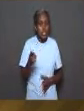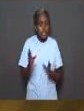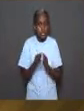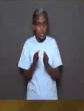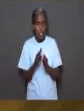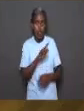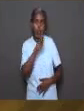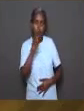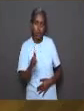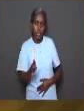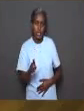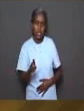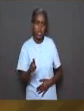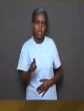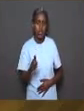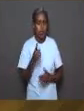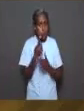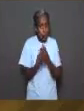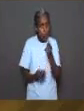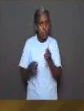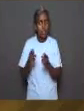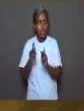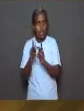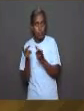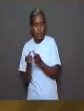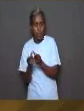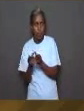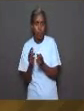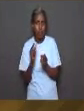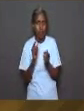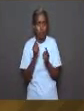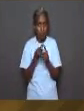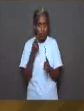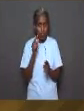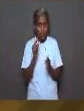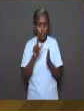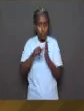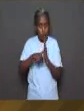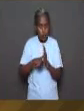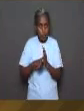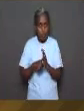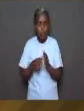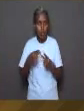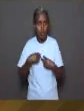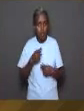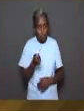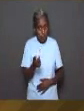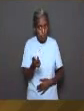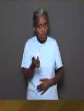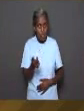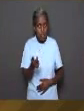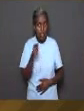Each set of questions will only appear for a few moments, so you will have to be